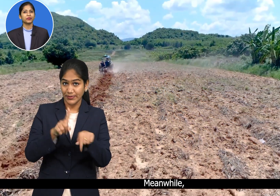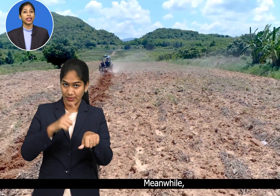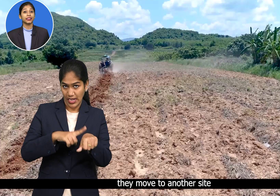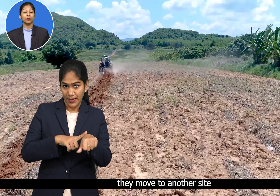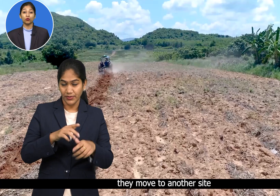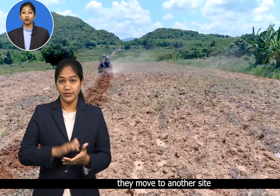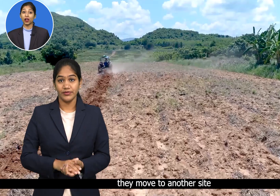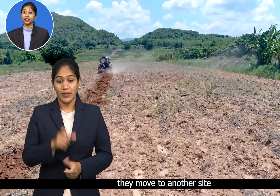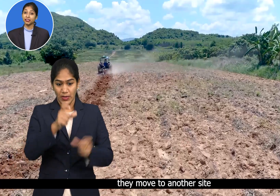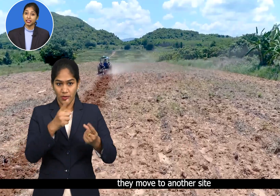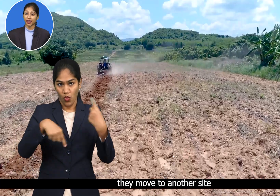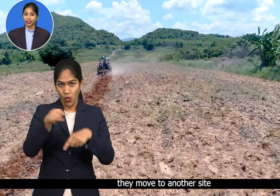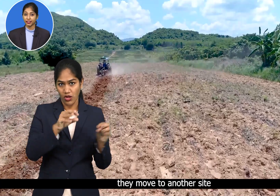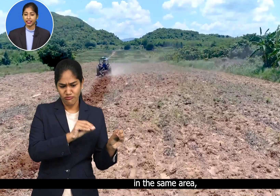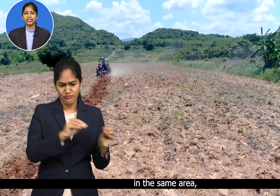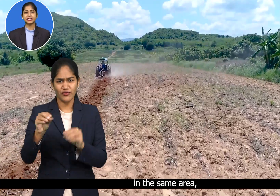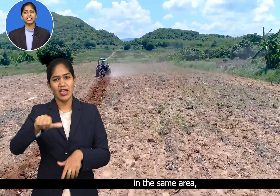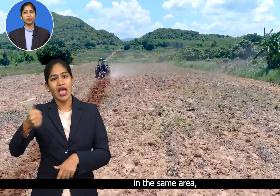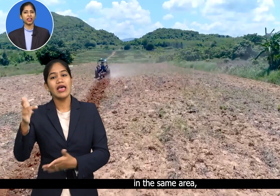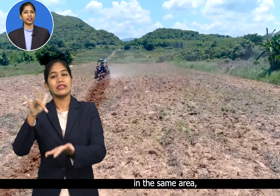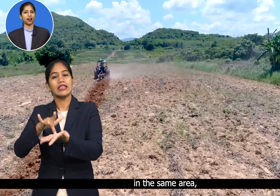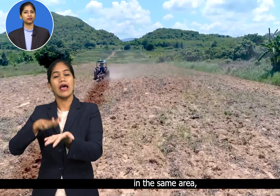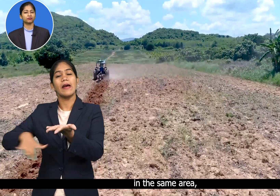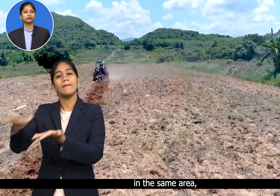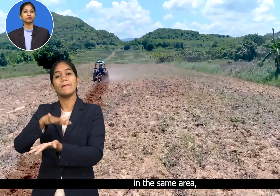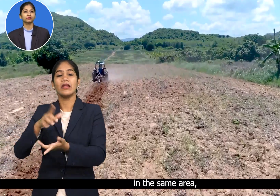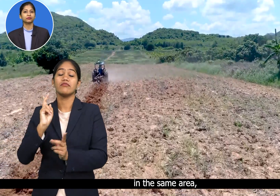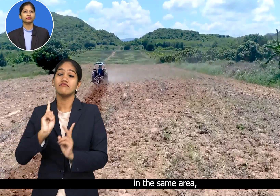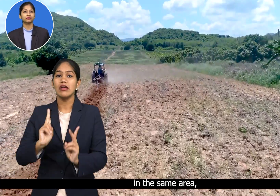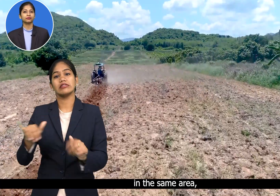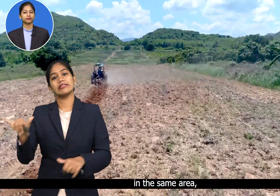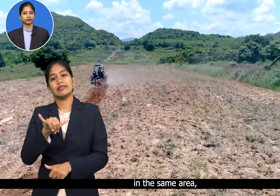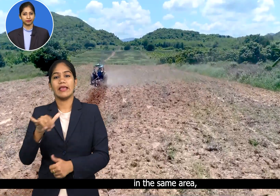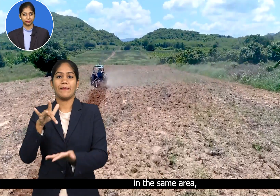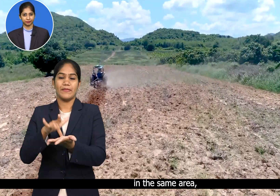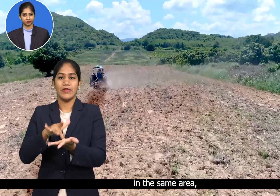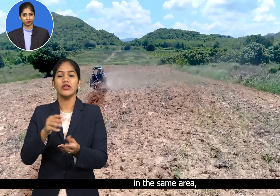Meanwhile, they move to another site in the same area,